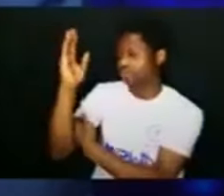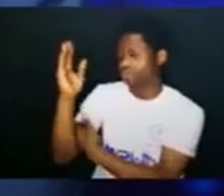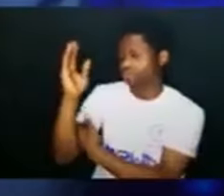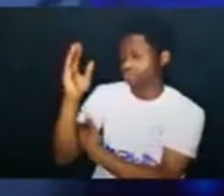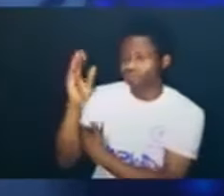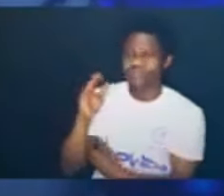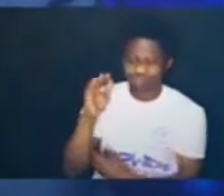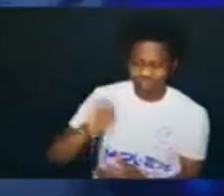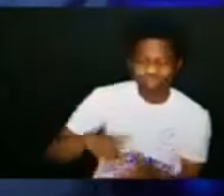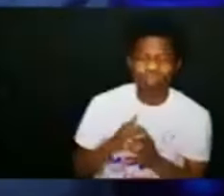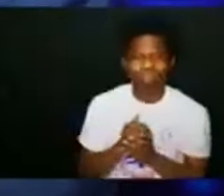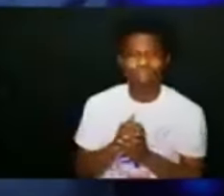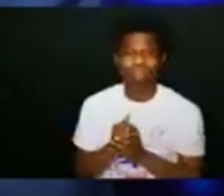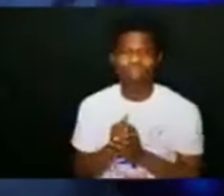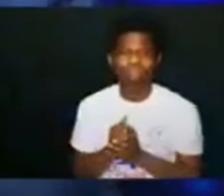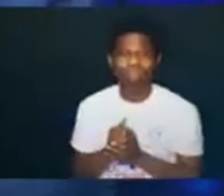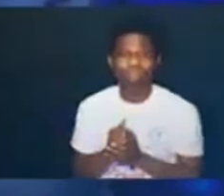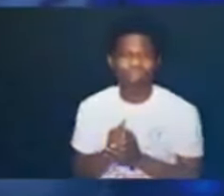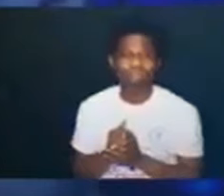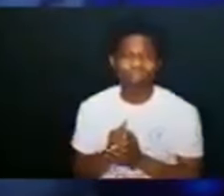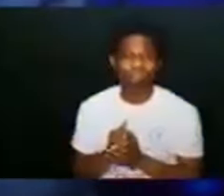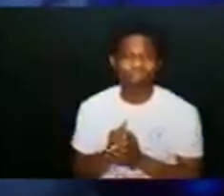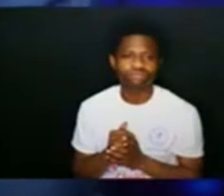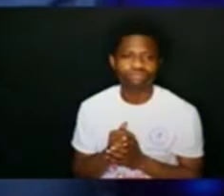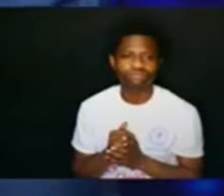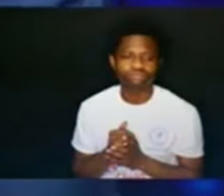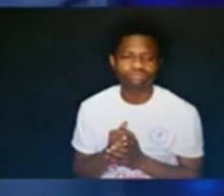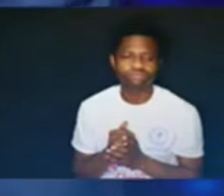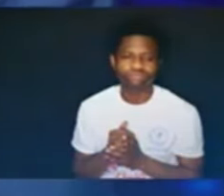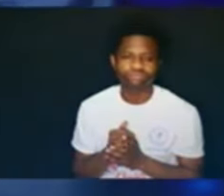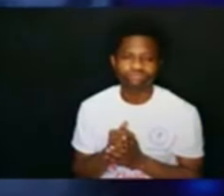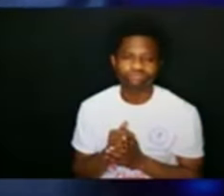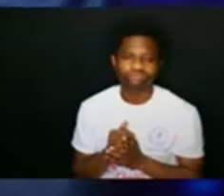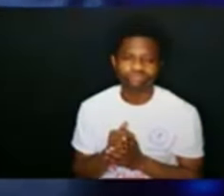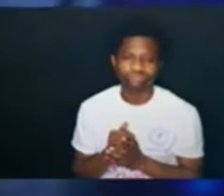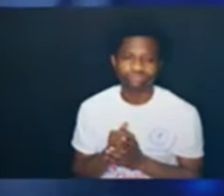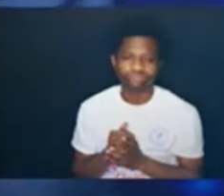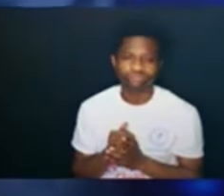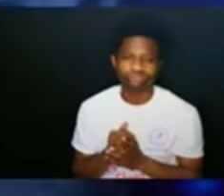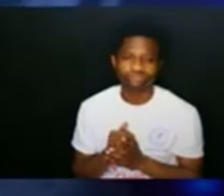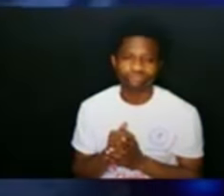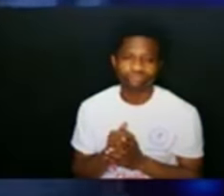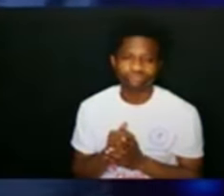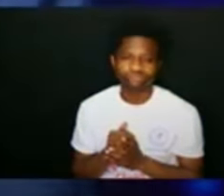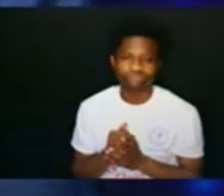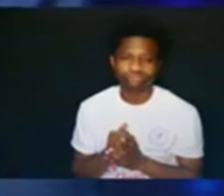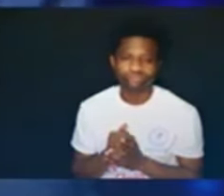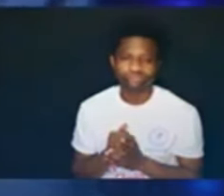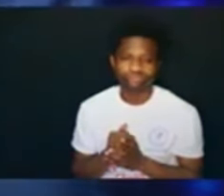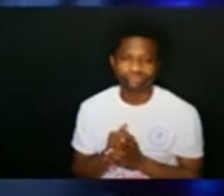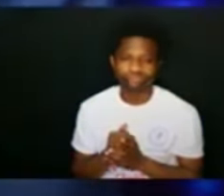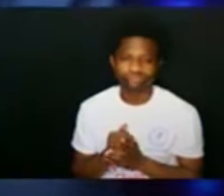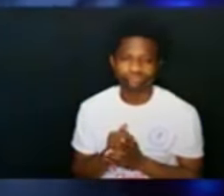Na aso ntie na emma akoma mu da no normal onyankopon asiesie ama wo a wodo no no eno. These